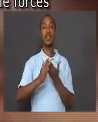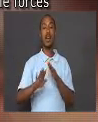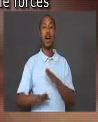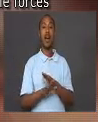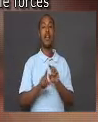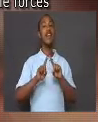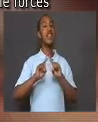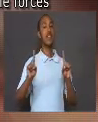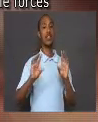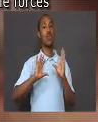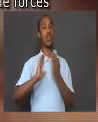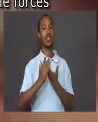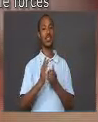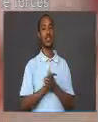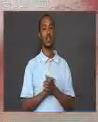different conditions.